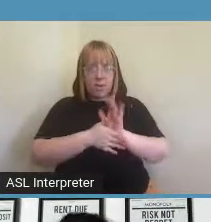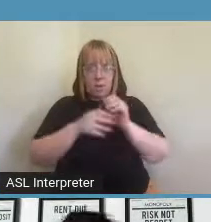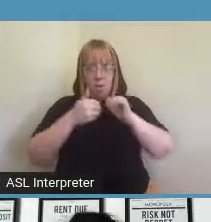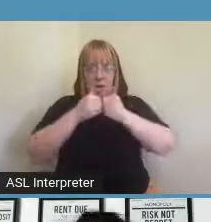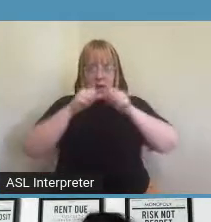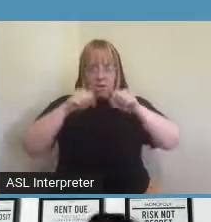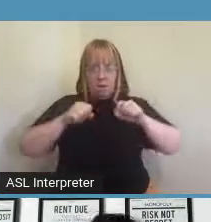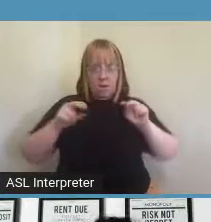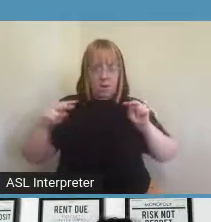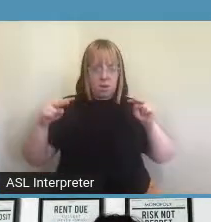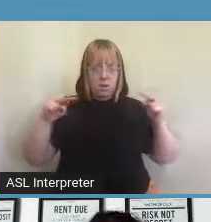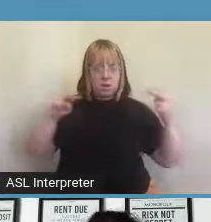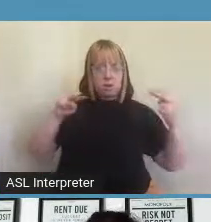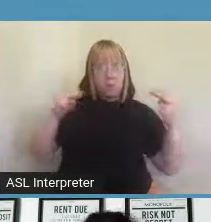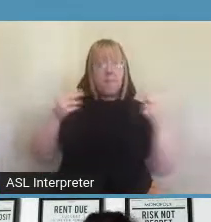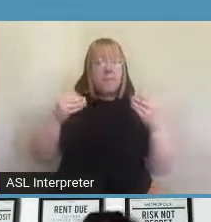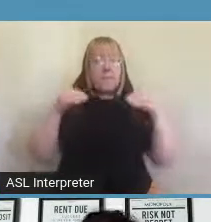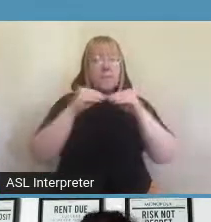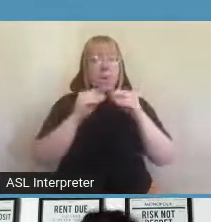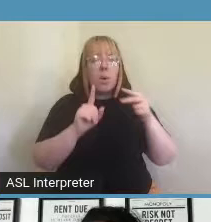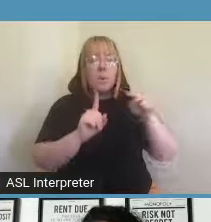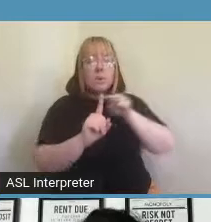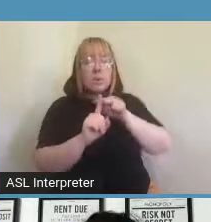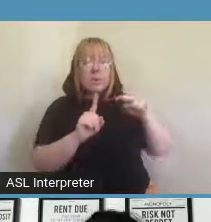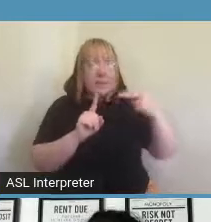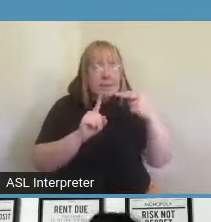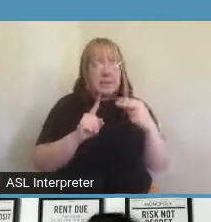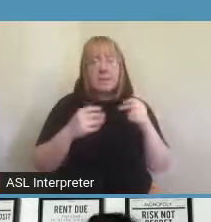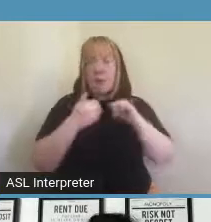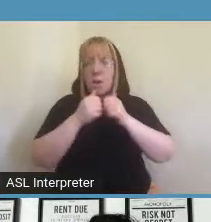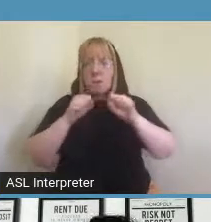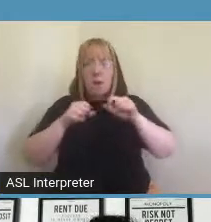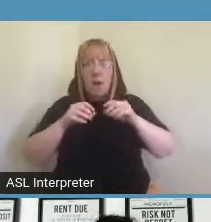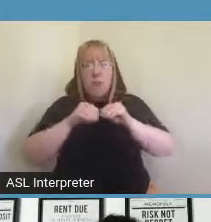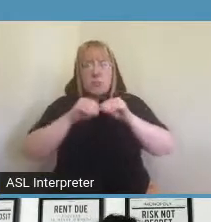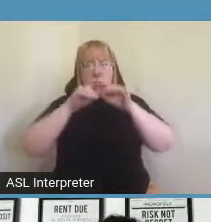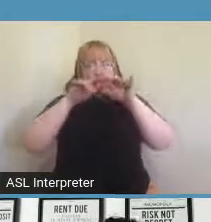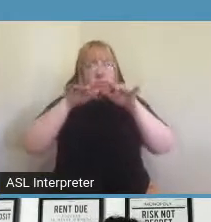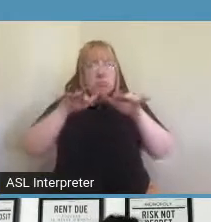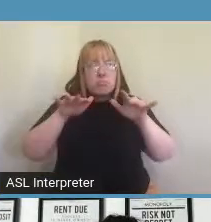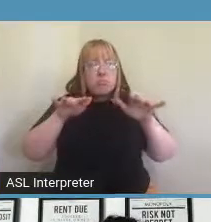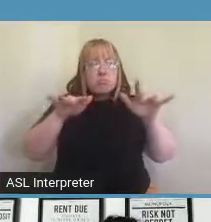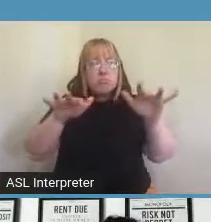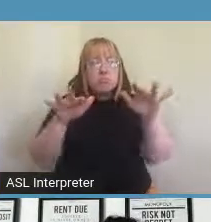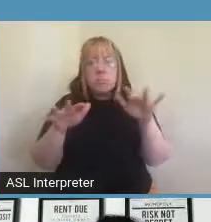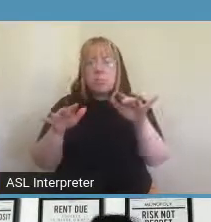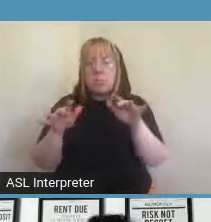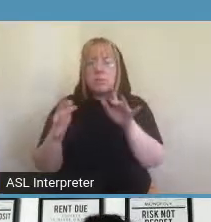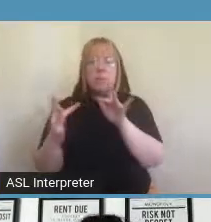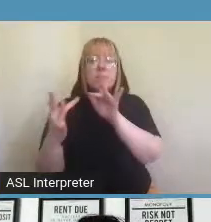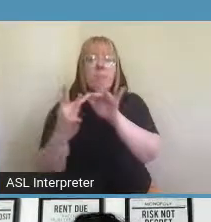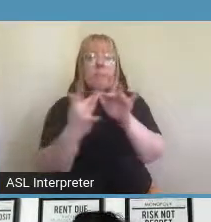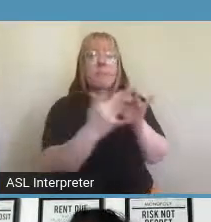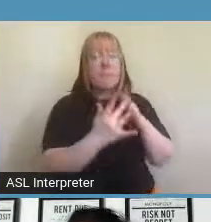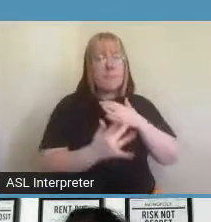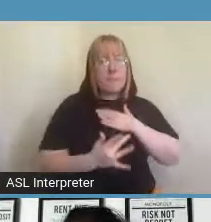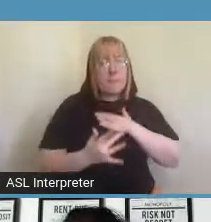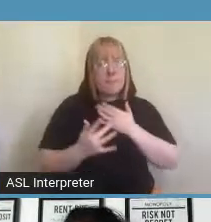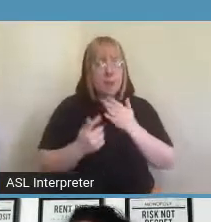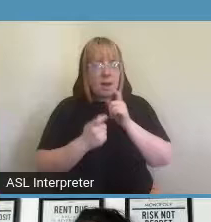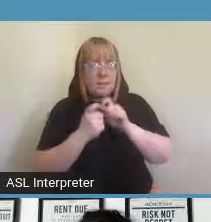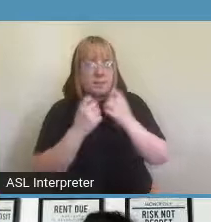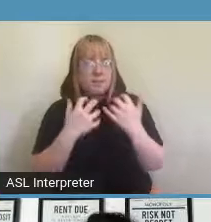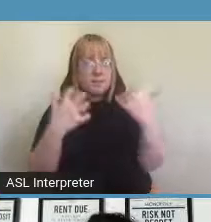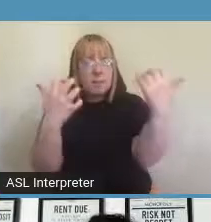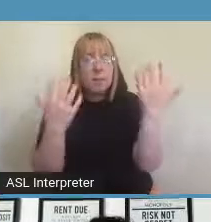How might we kind of distribute this thoughtfully, do it in ways that might be low budget to no